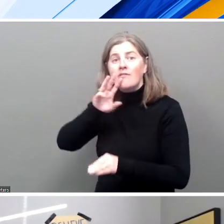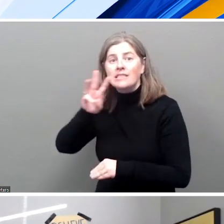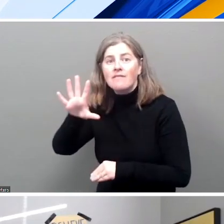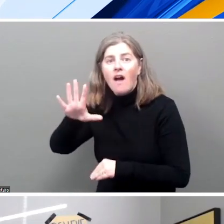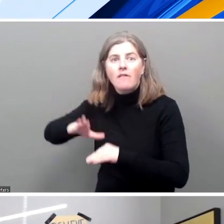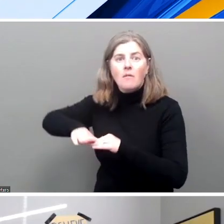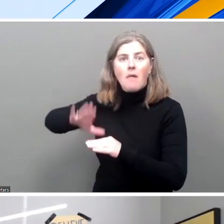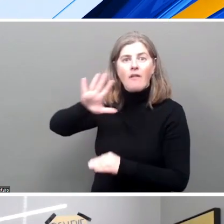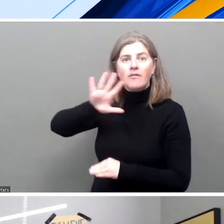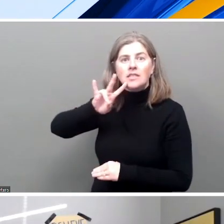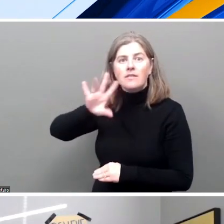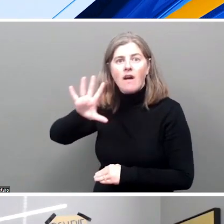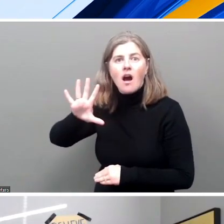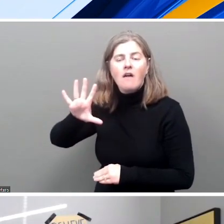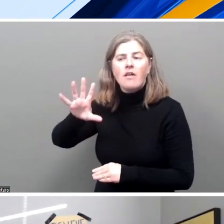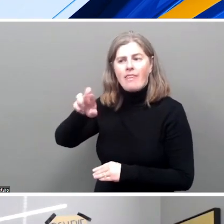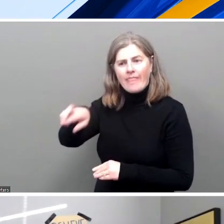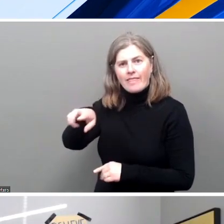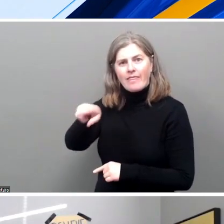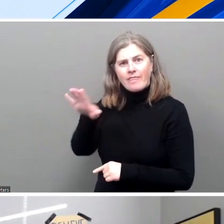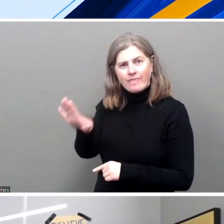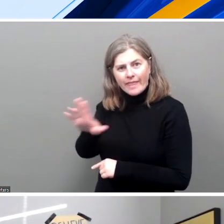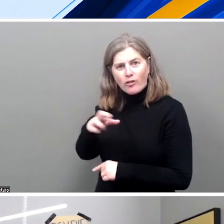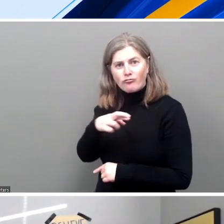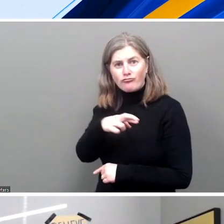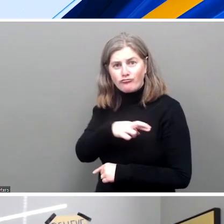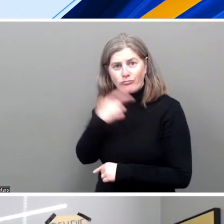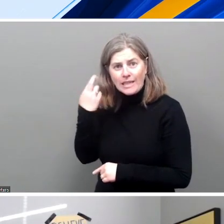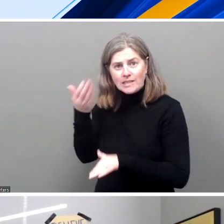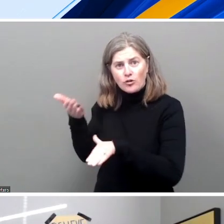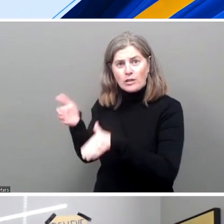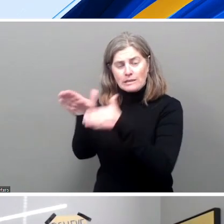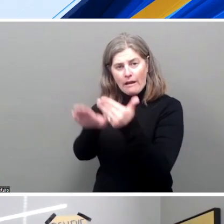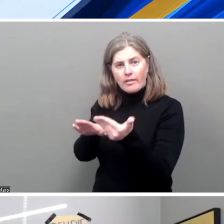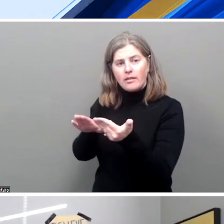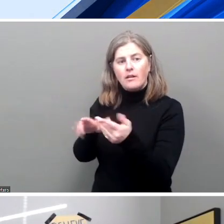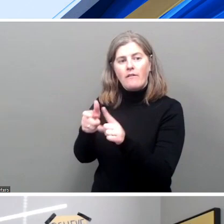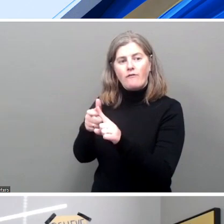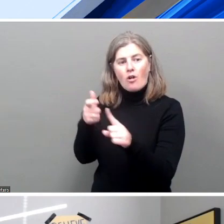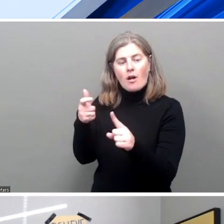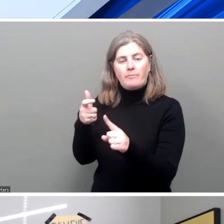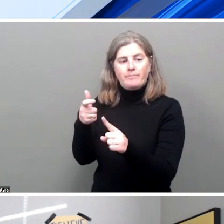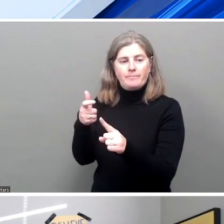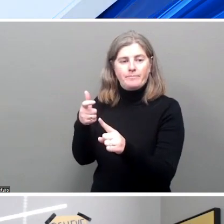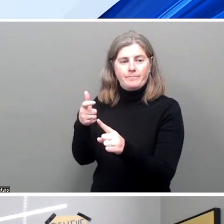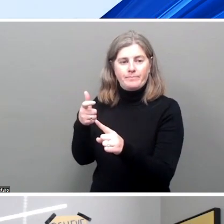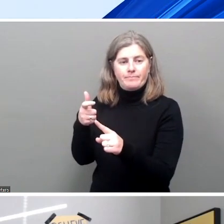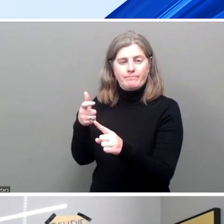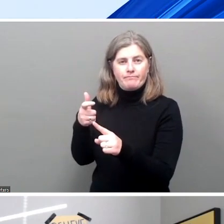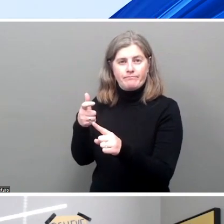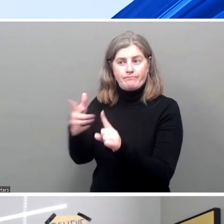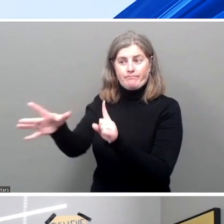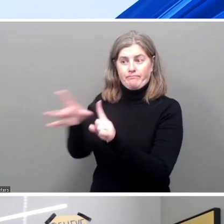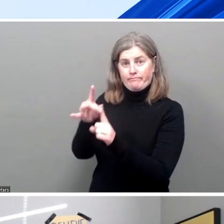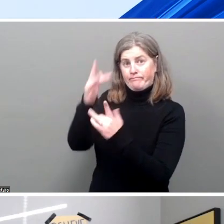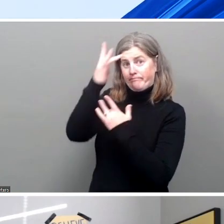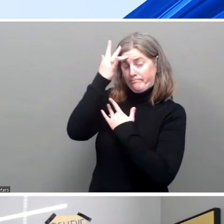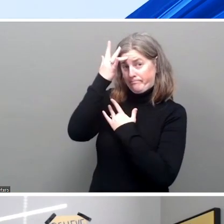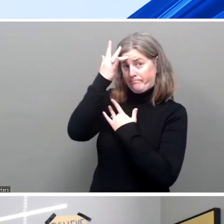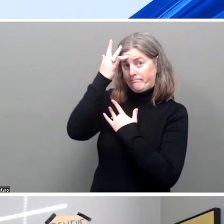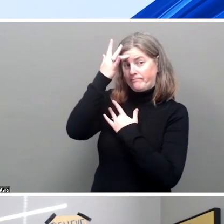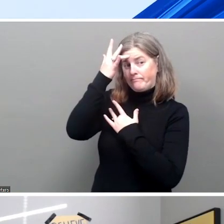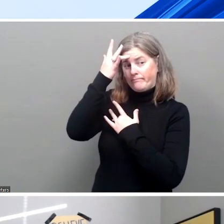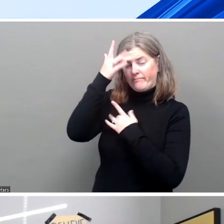75, the risk of death from infection by